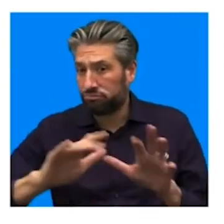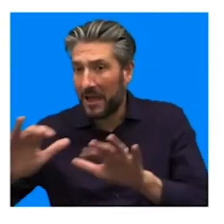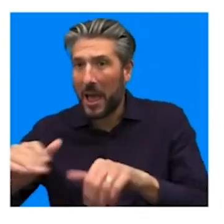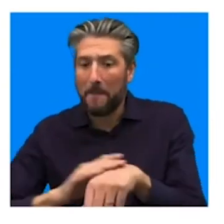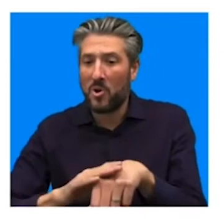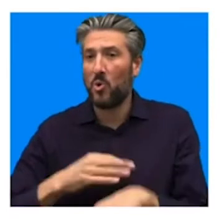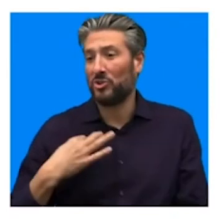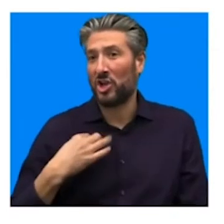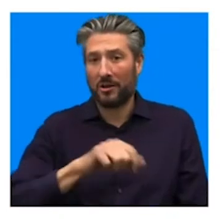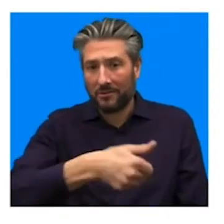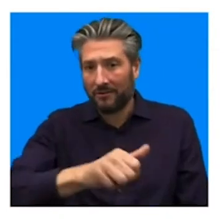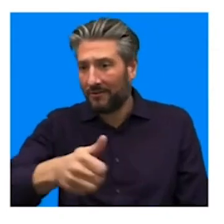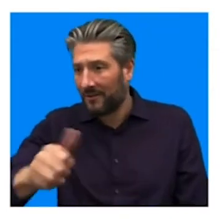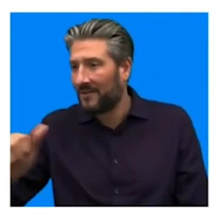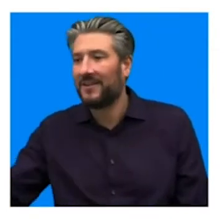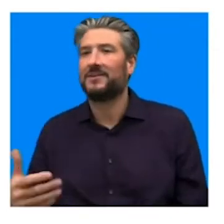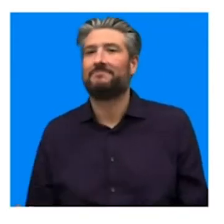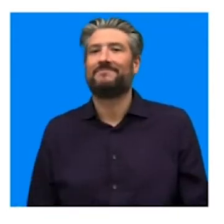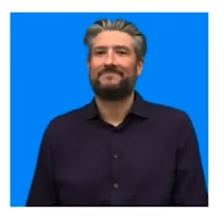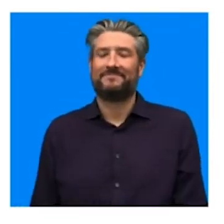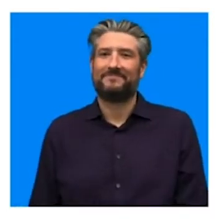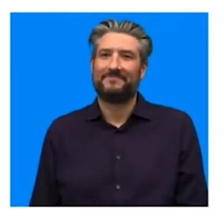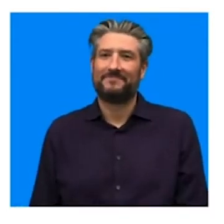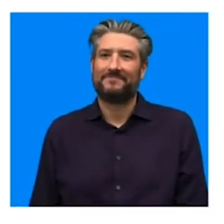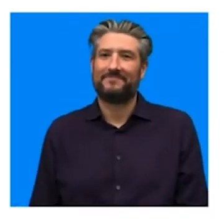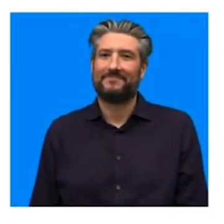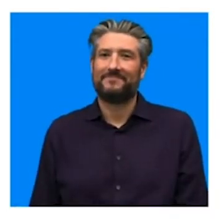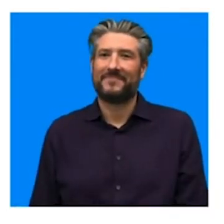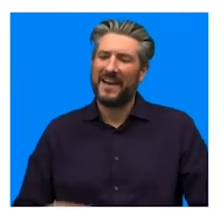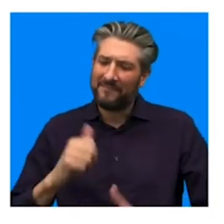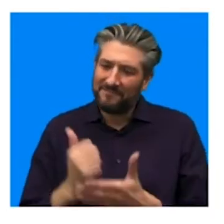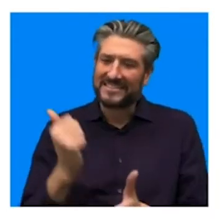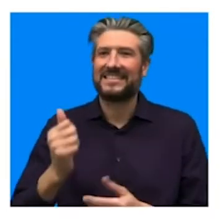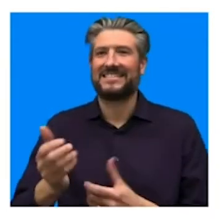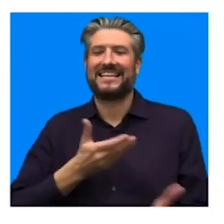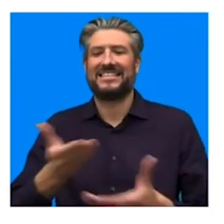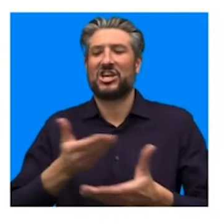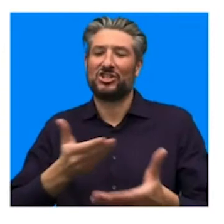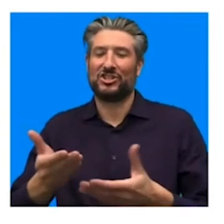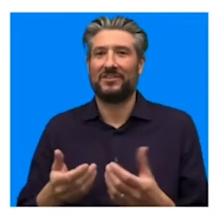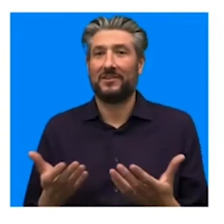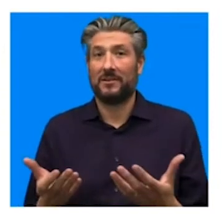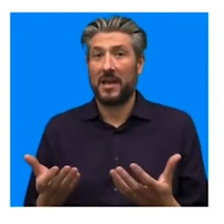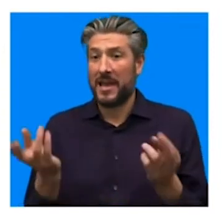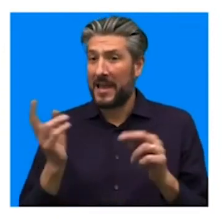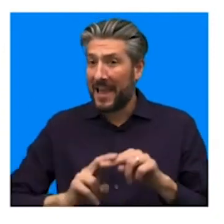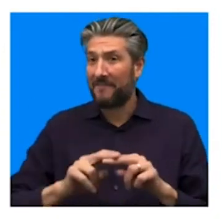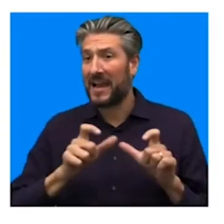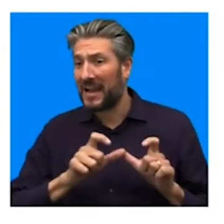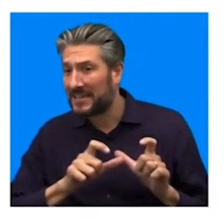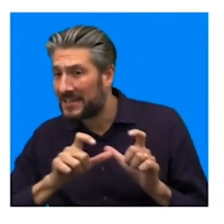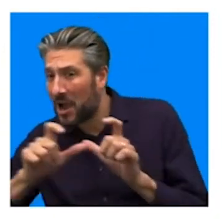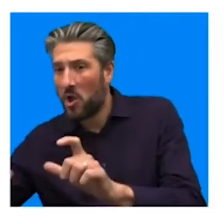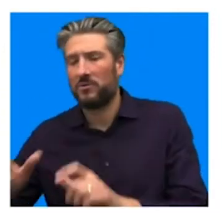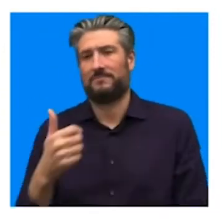yeah. Anyway, what a fantastic discussion. I mean, as everybody said, that can continue really. And I think, in lots